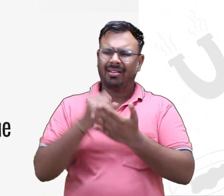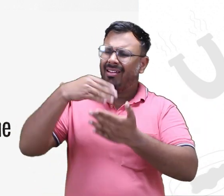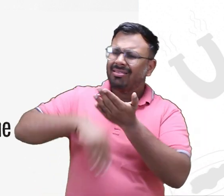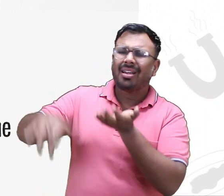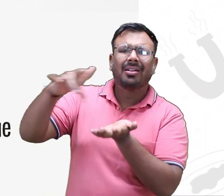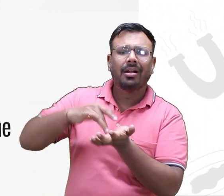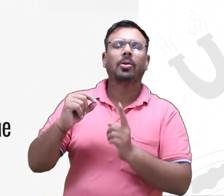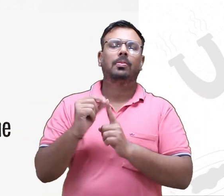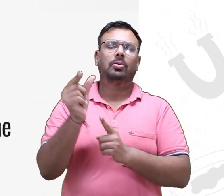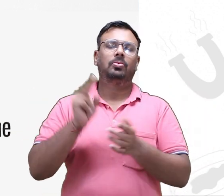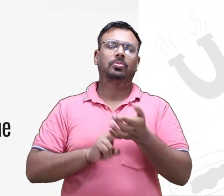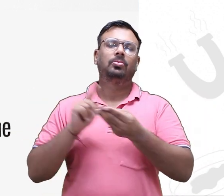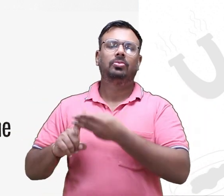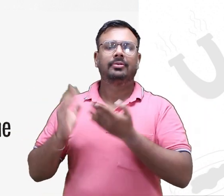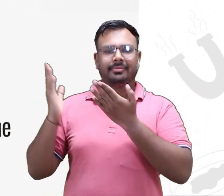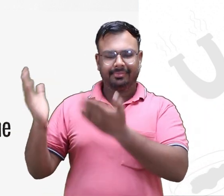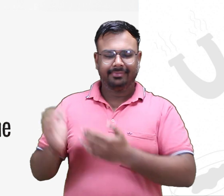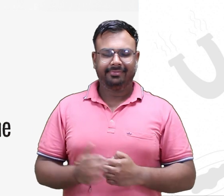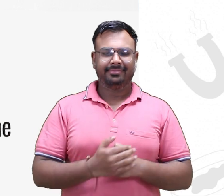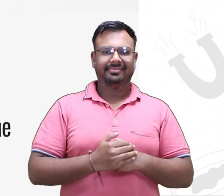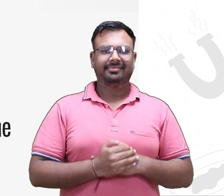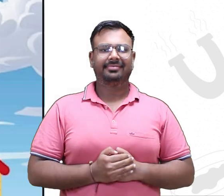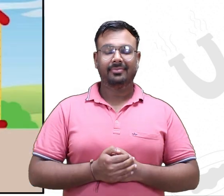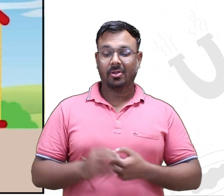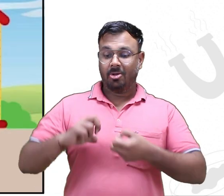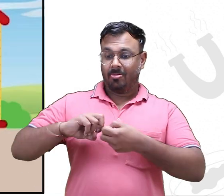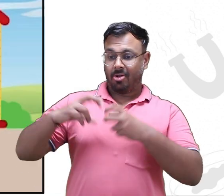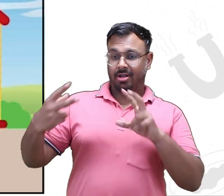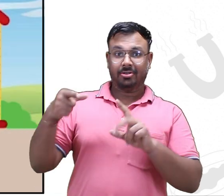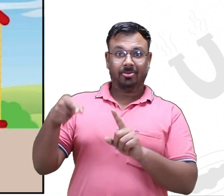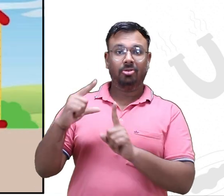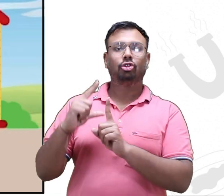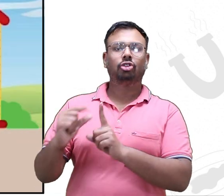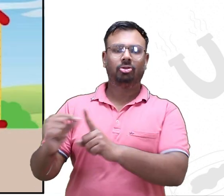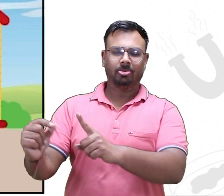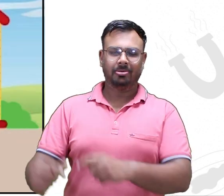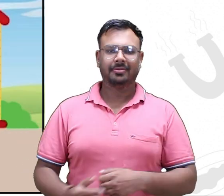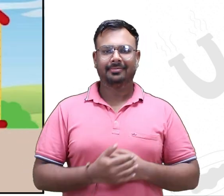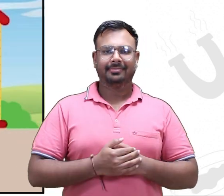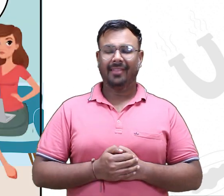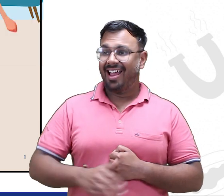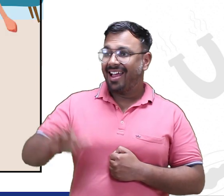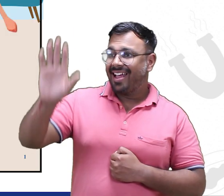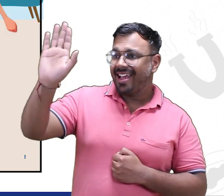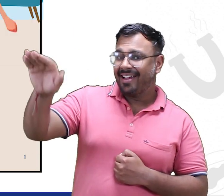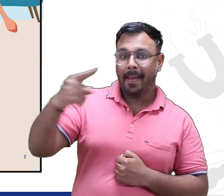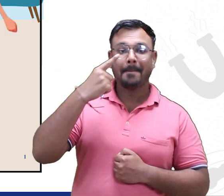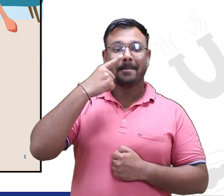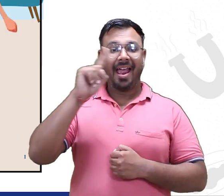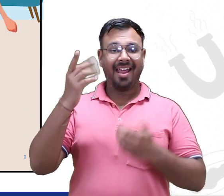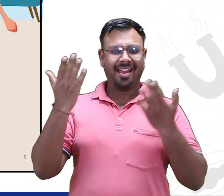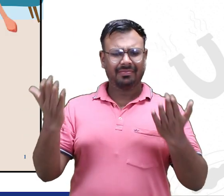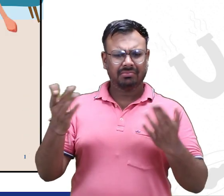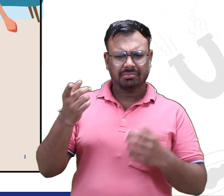Function of proteins. Hi mom, can you please tell me if protein build and